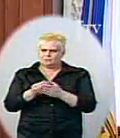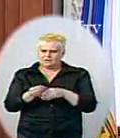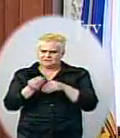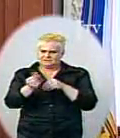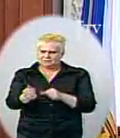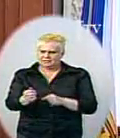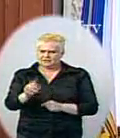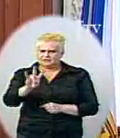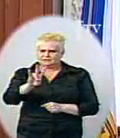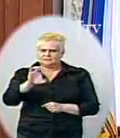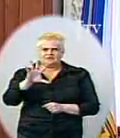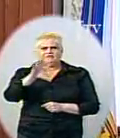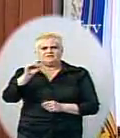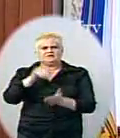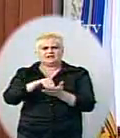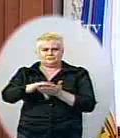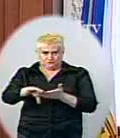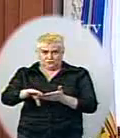$750,000,